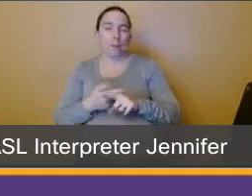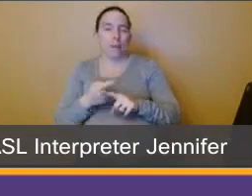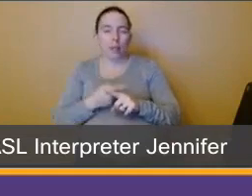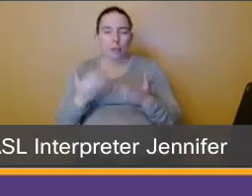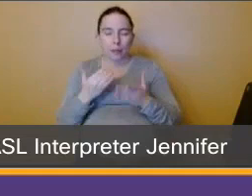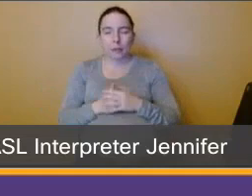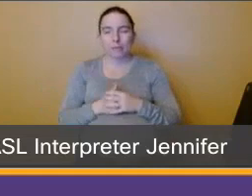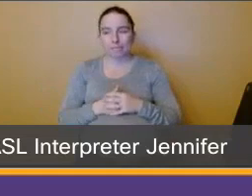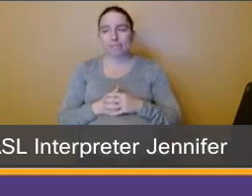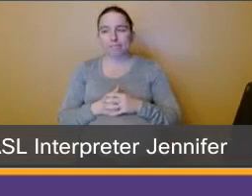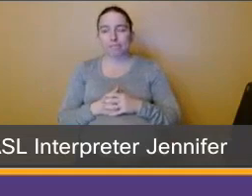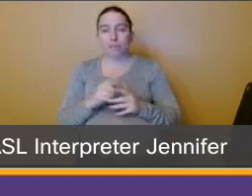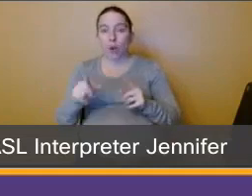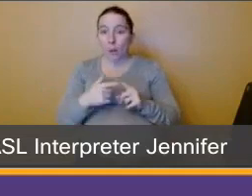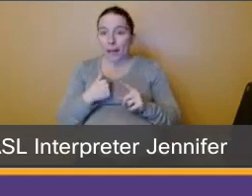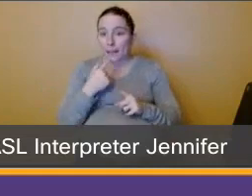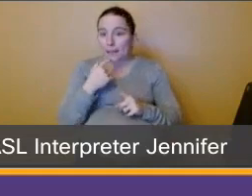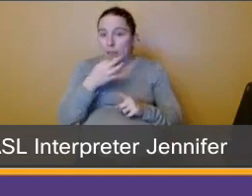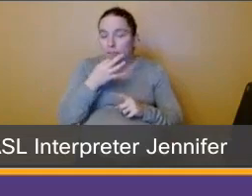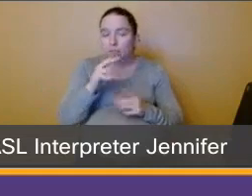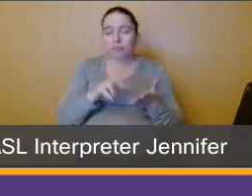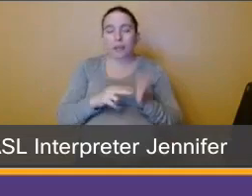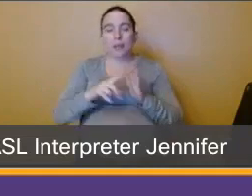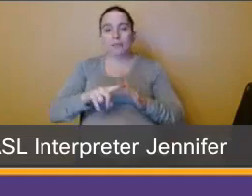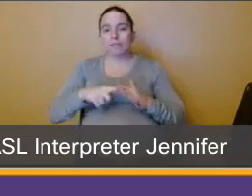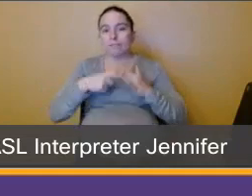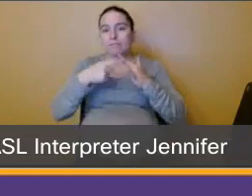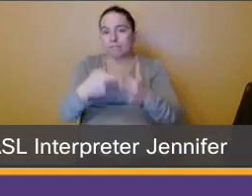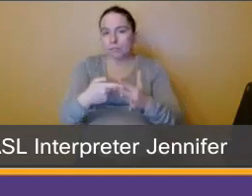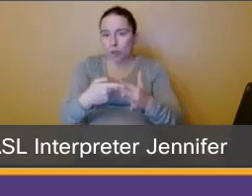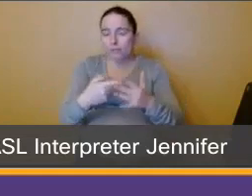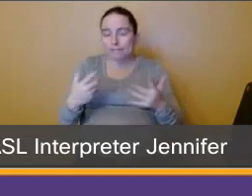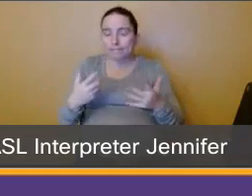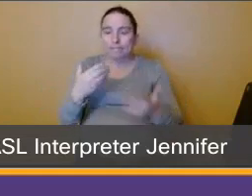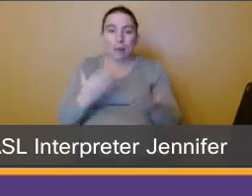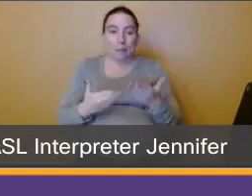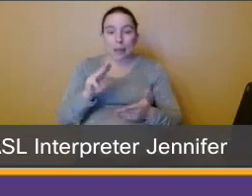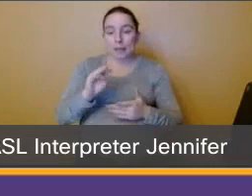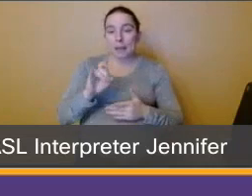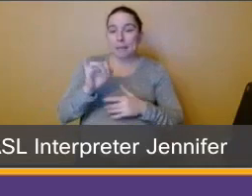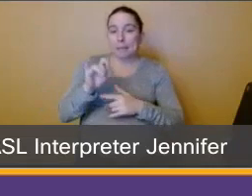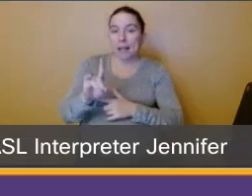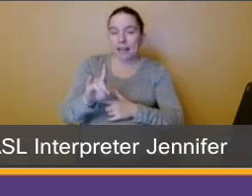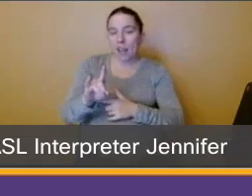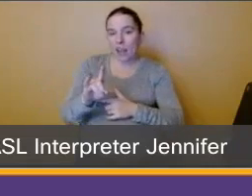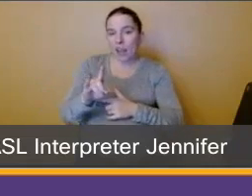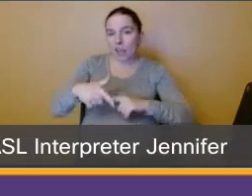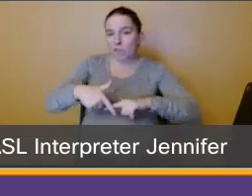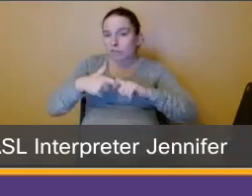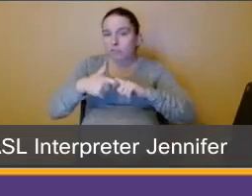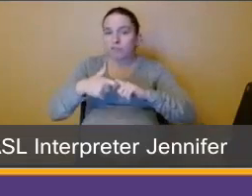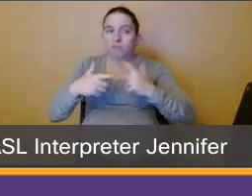at that point in time. When I say coming, I mean initiated, right? There may be a Medicaid lag issue here in terms of when the cash is